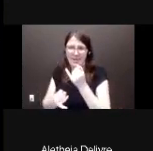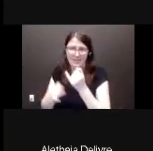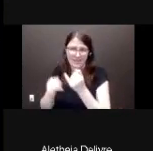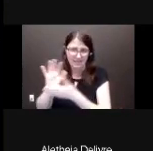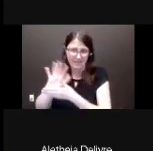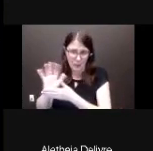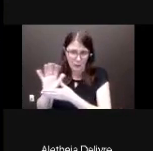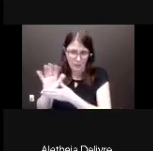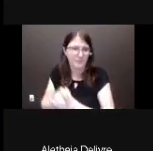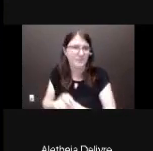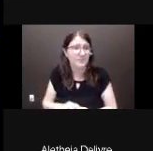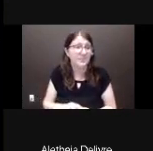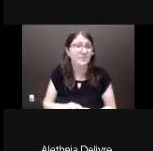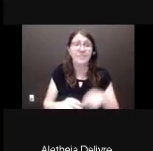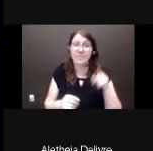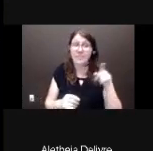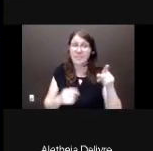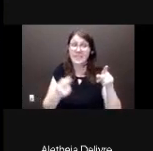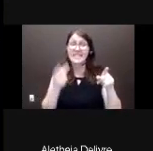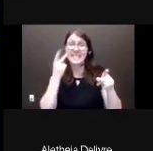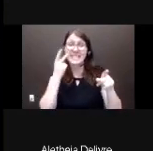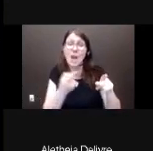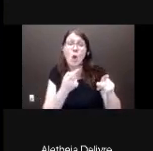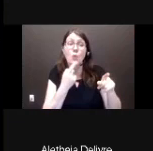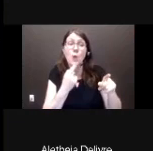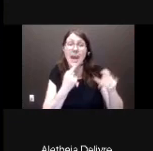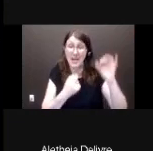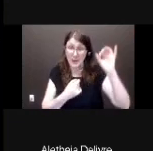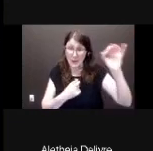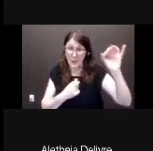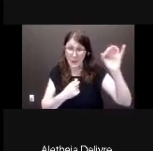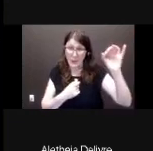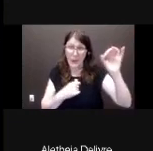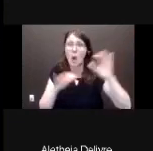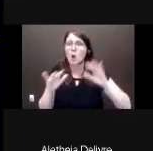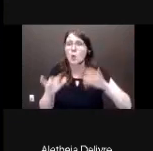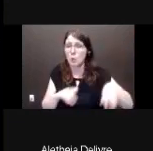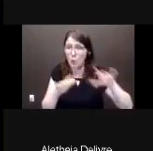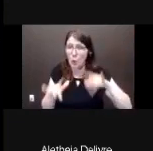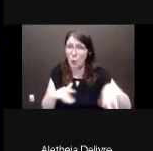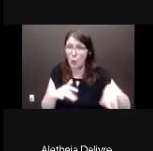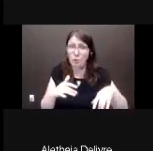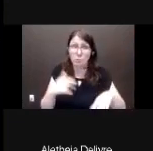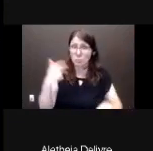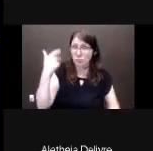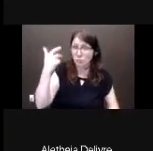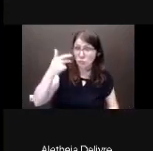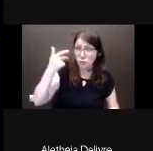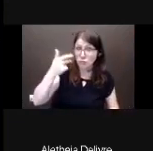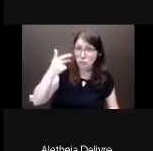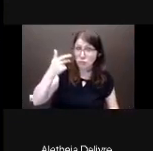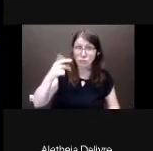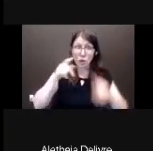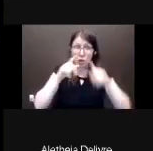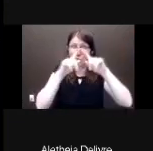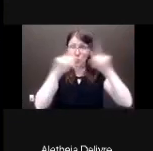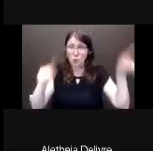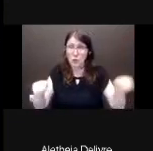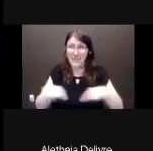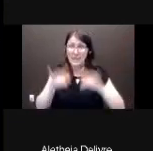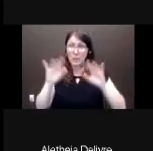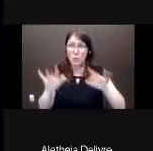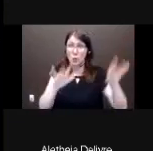record. So you can record your video, you can screen record it. All you have to do is just click on this button, see